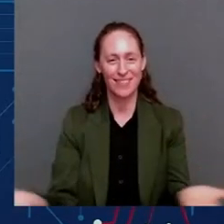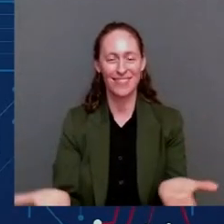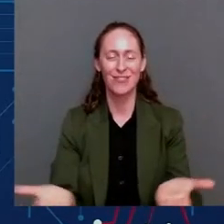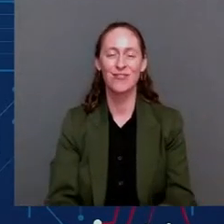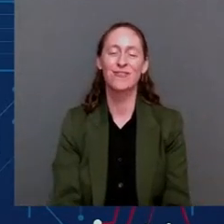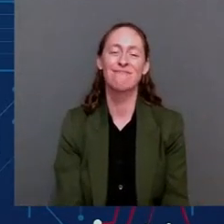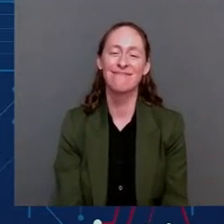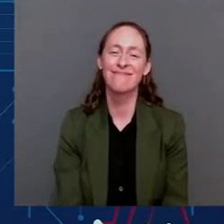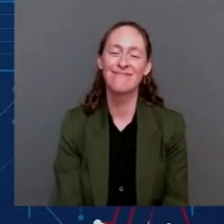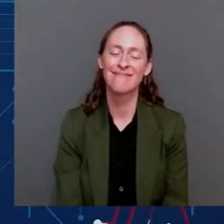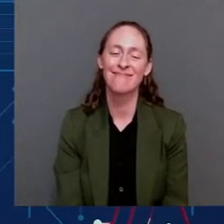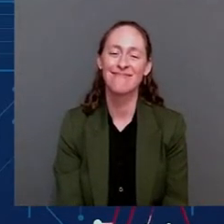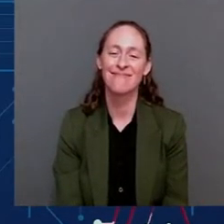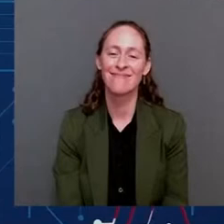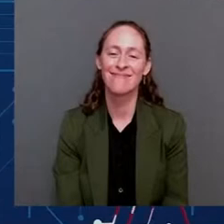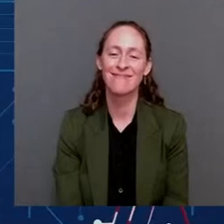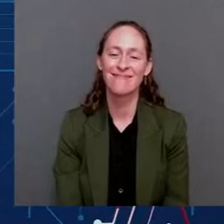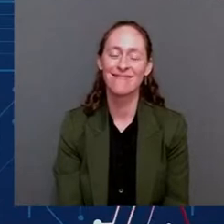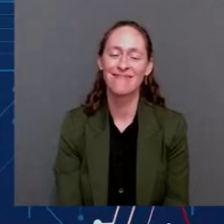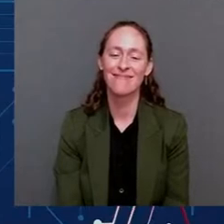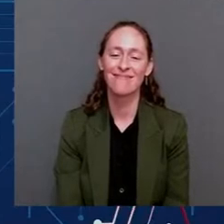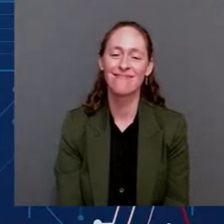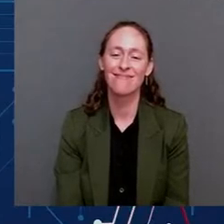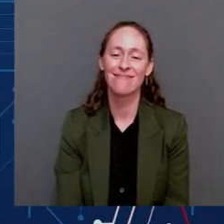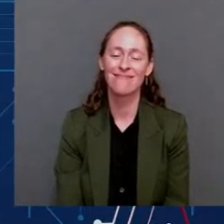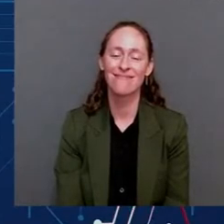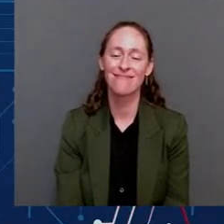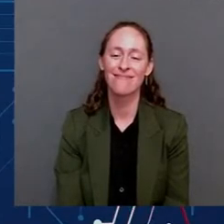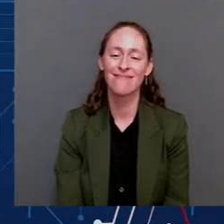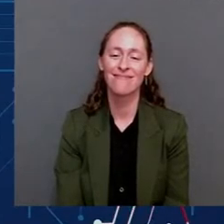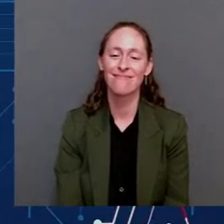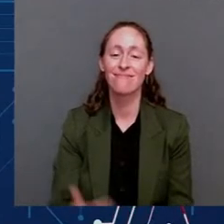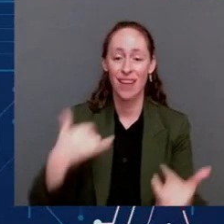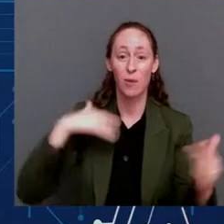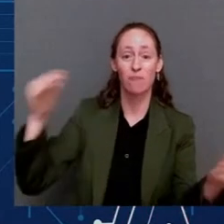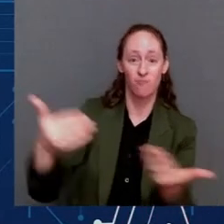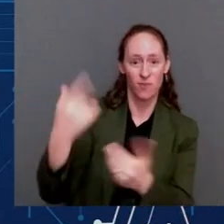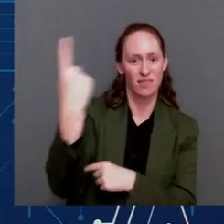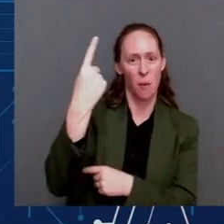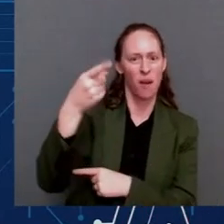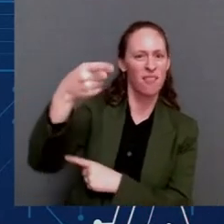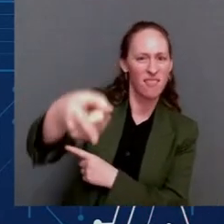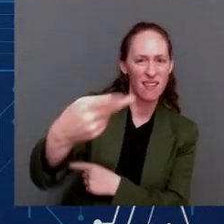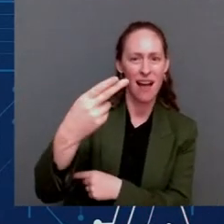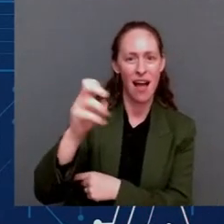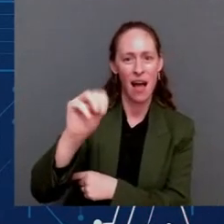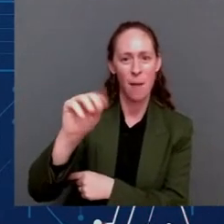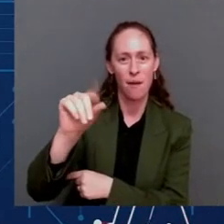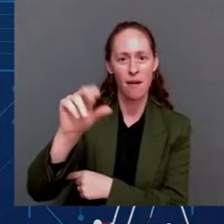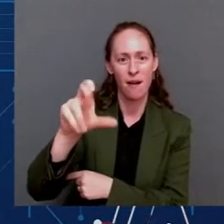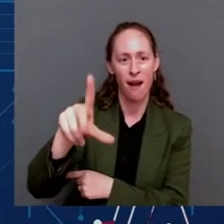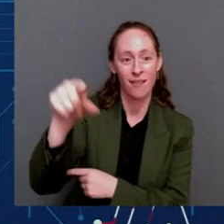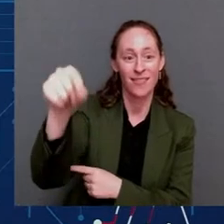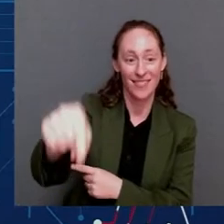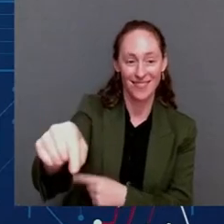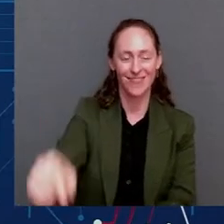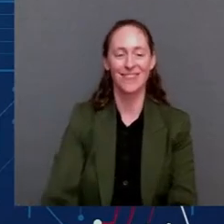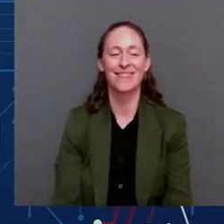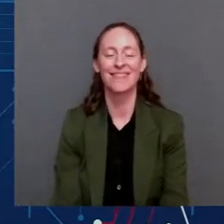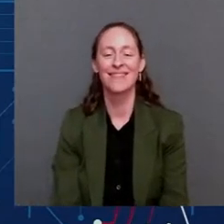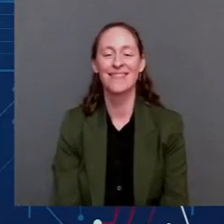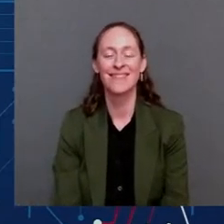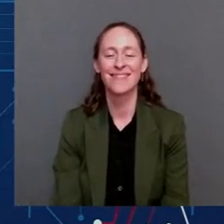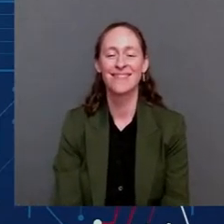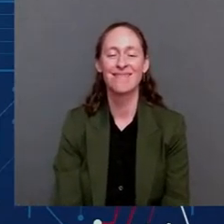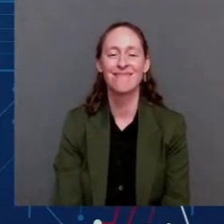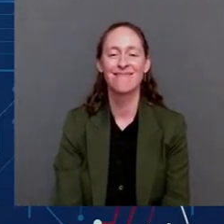from Henla, somebody who is certainly in the leadership as it relates to where we are going